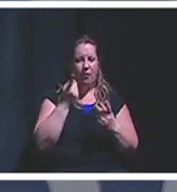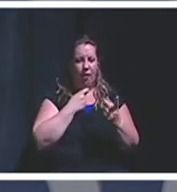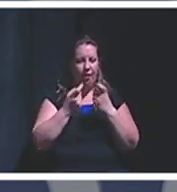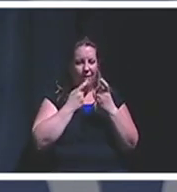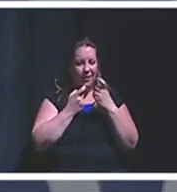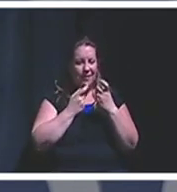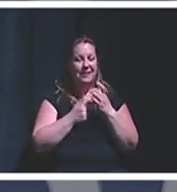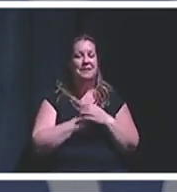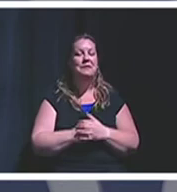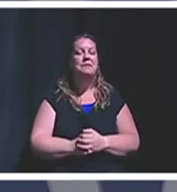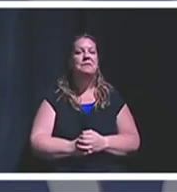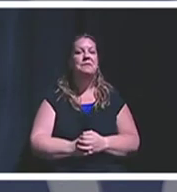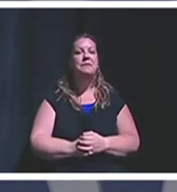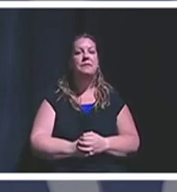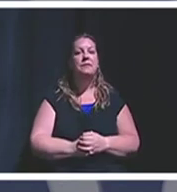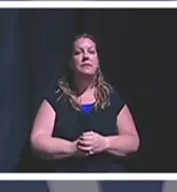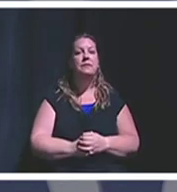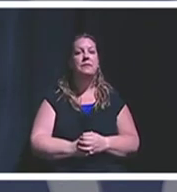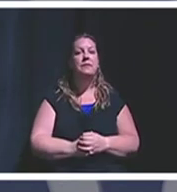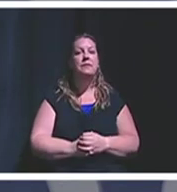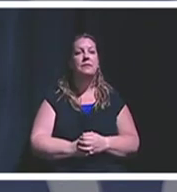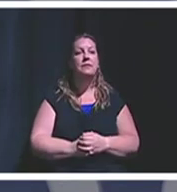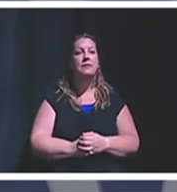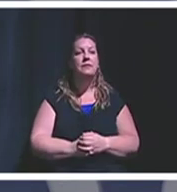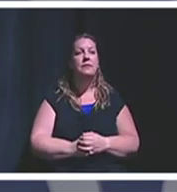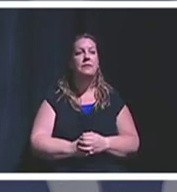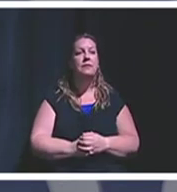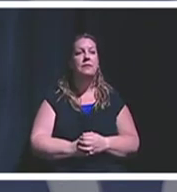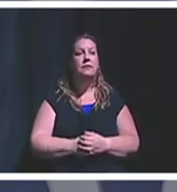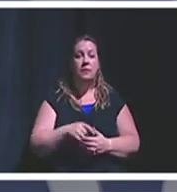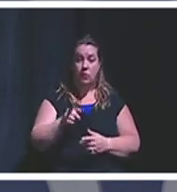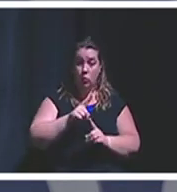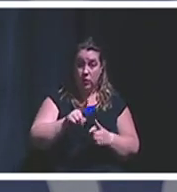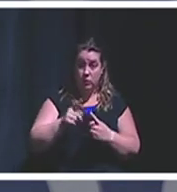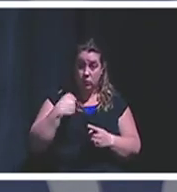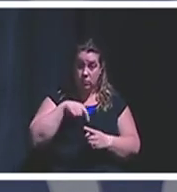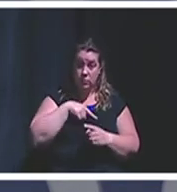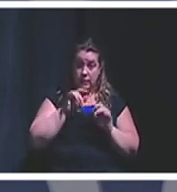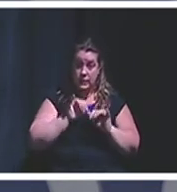was, "You went to Bond Elementary?" I said, "Yes."